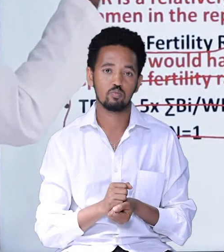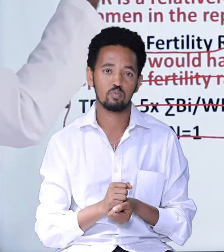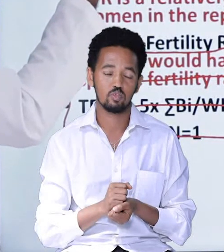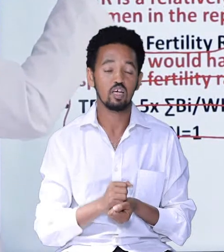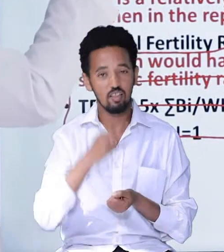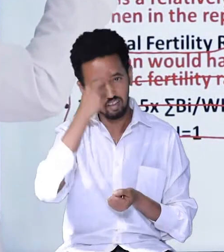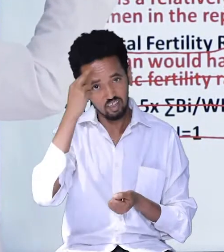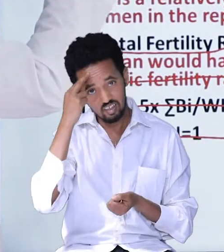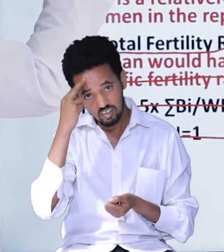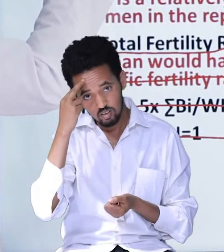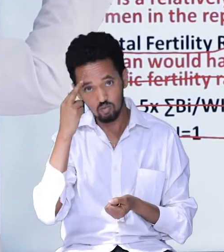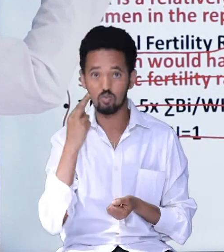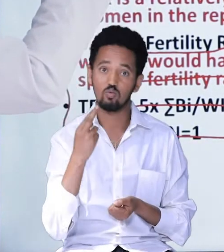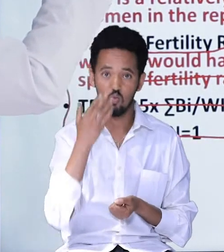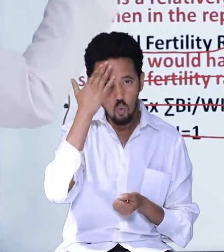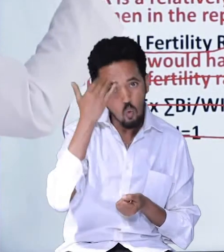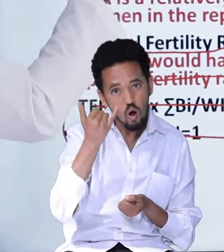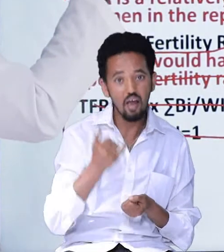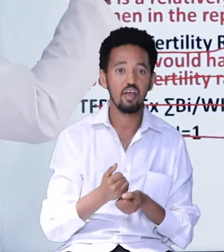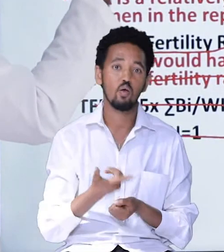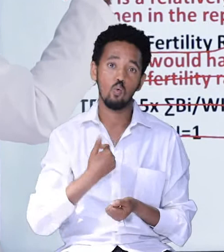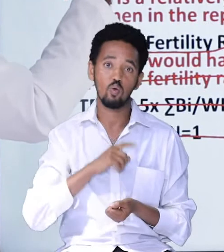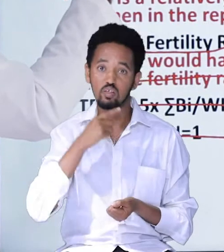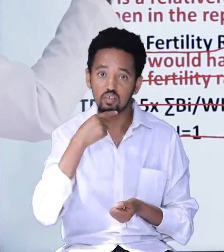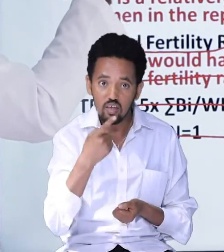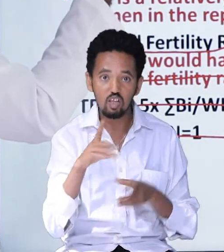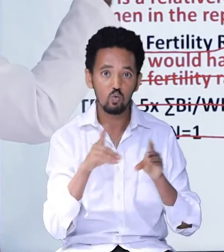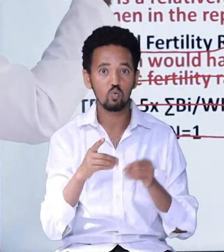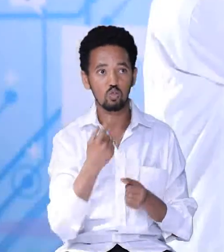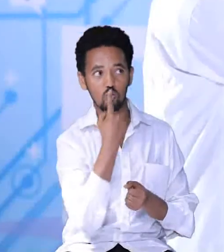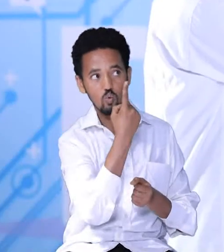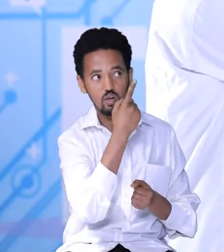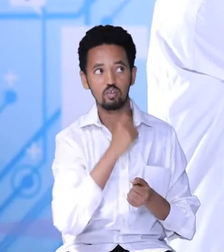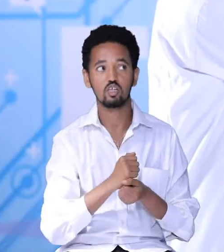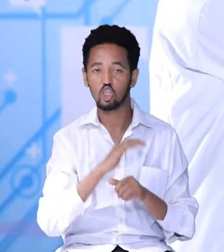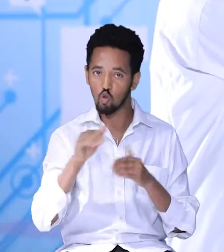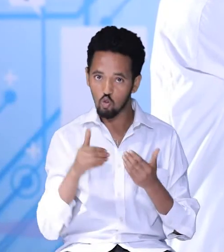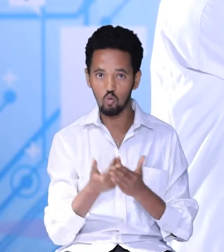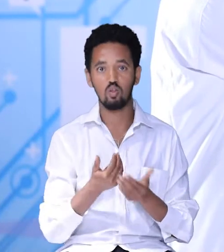The reason why we say crude is due to this one. The